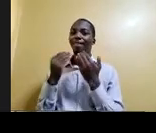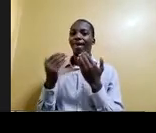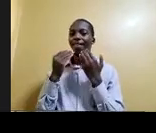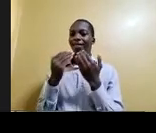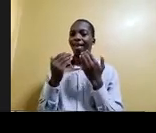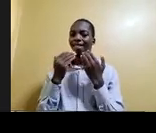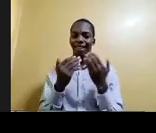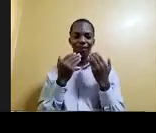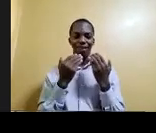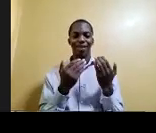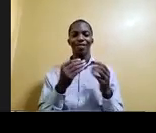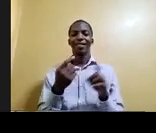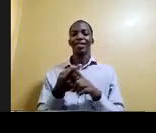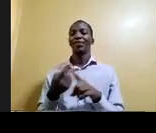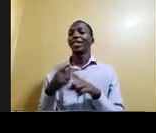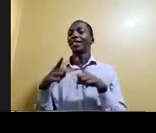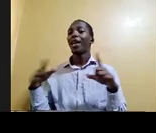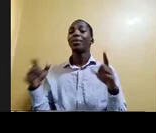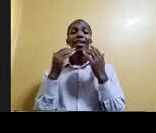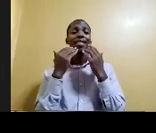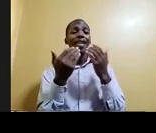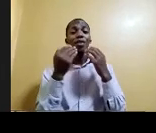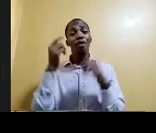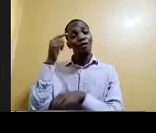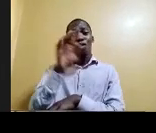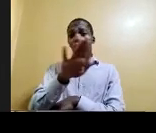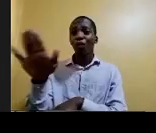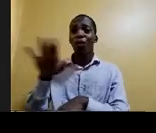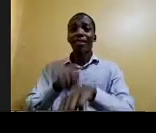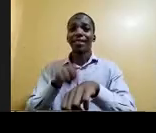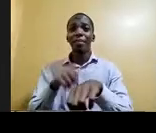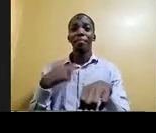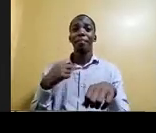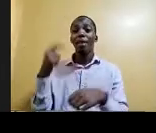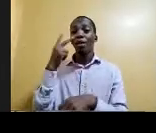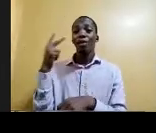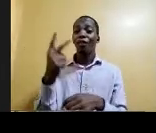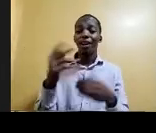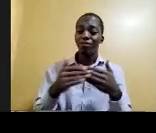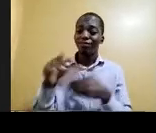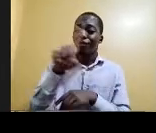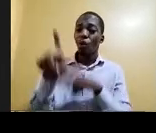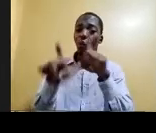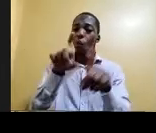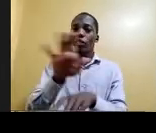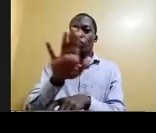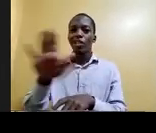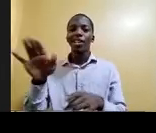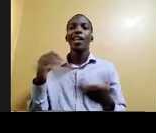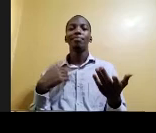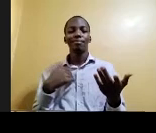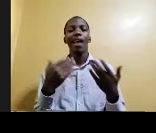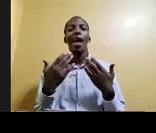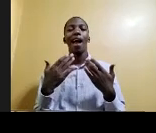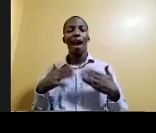ginalehu. Thanks a lot for your time. I'm looking forward to your questions. And I am really delighted by the invitation